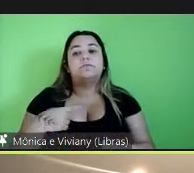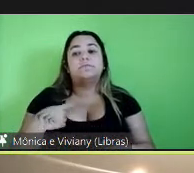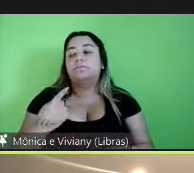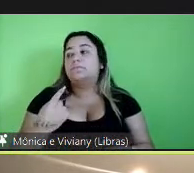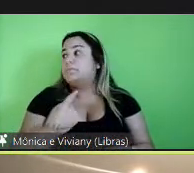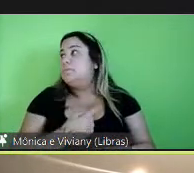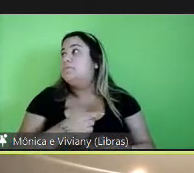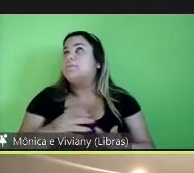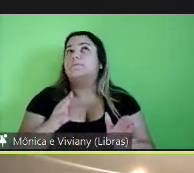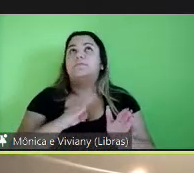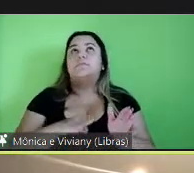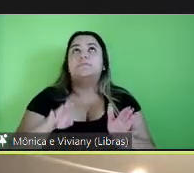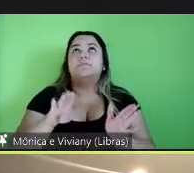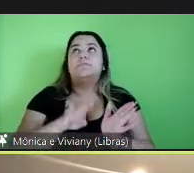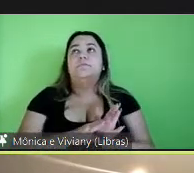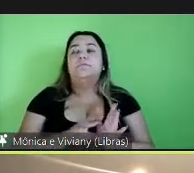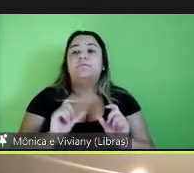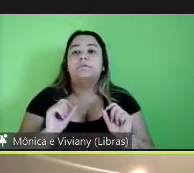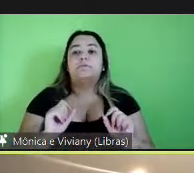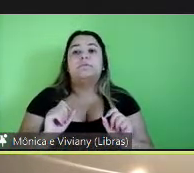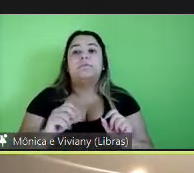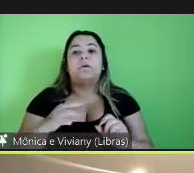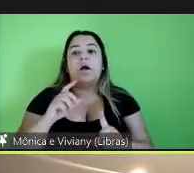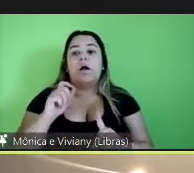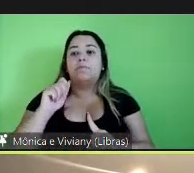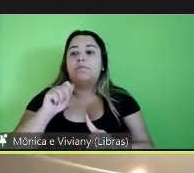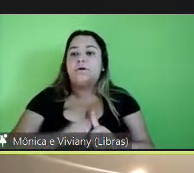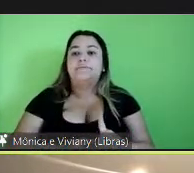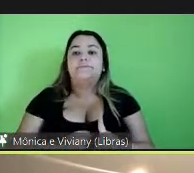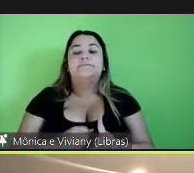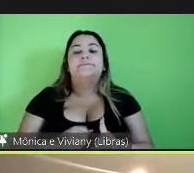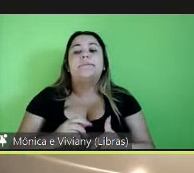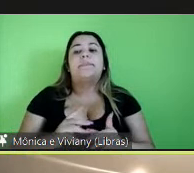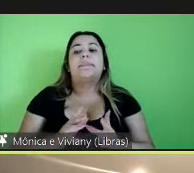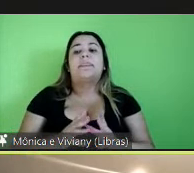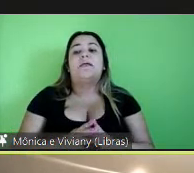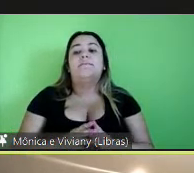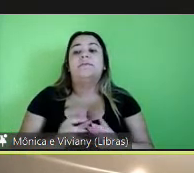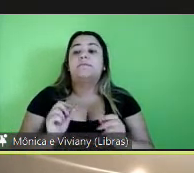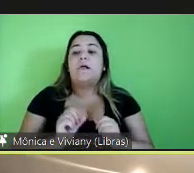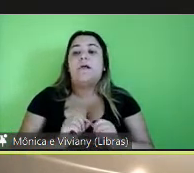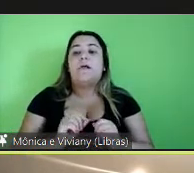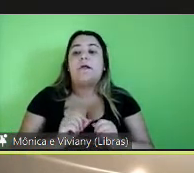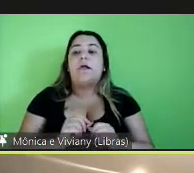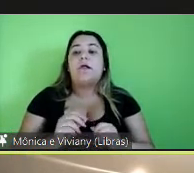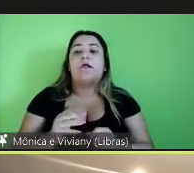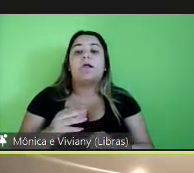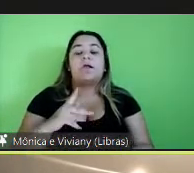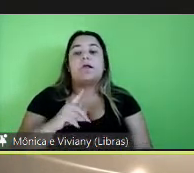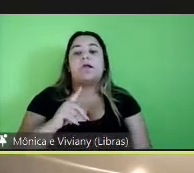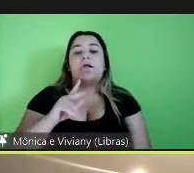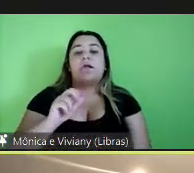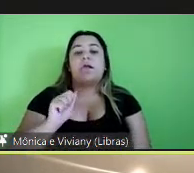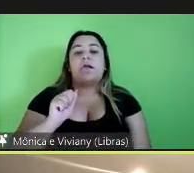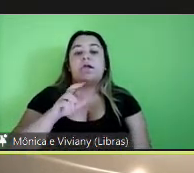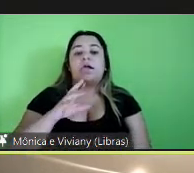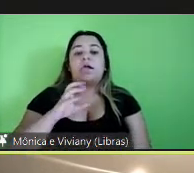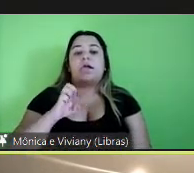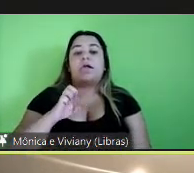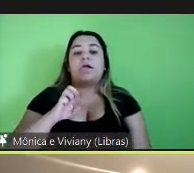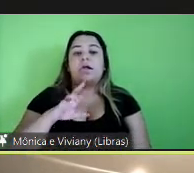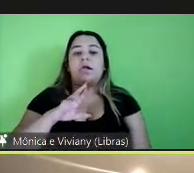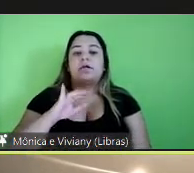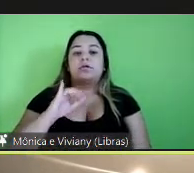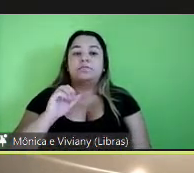number of months in terms of that shared vision and shared ownership, and where people could kind of see their place in the system